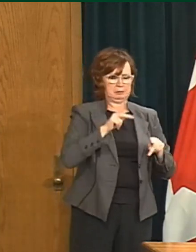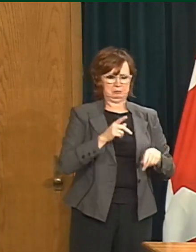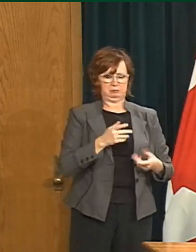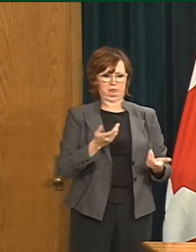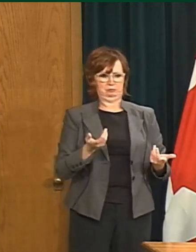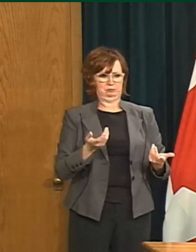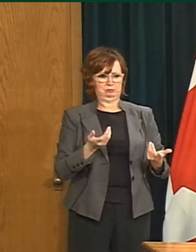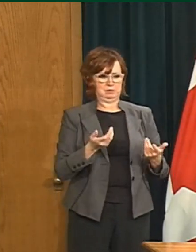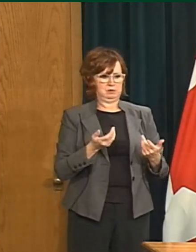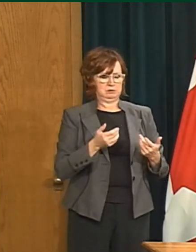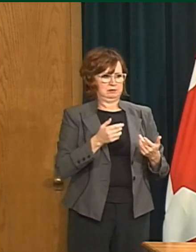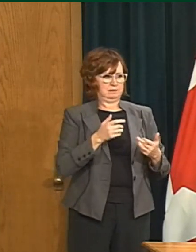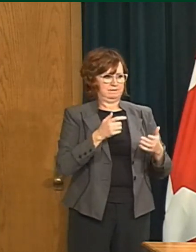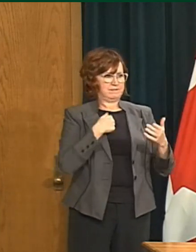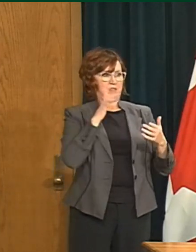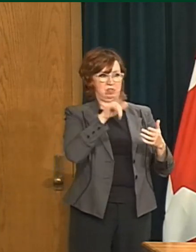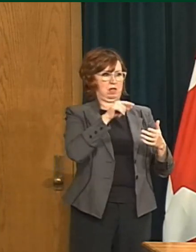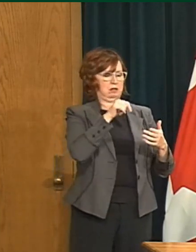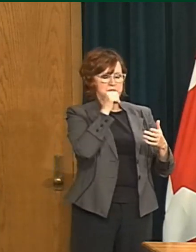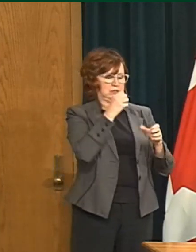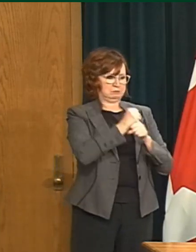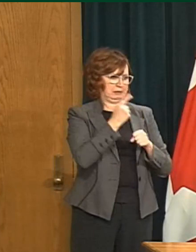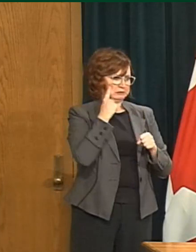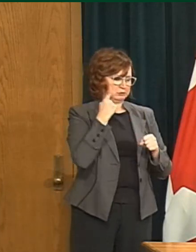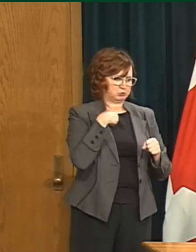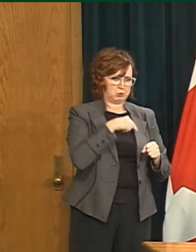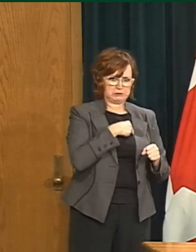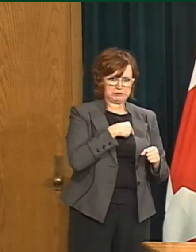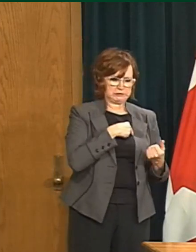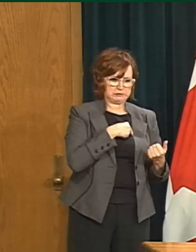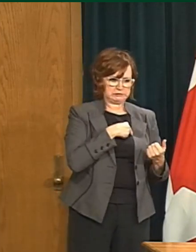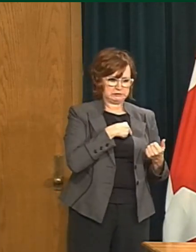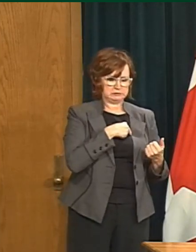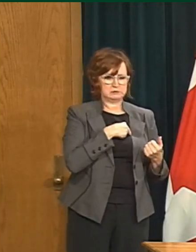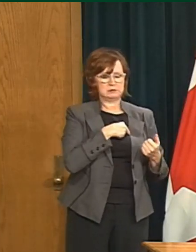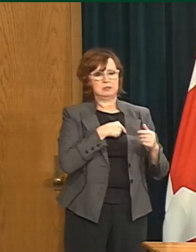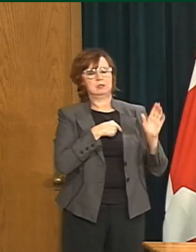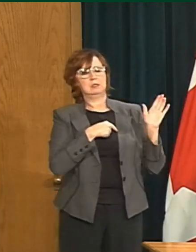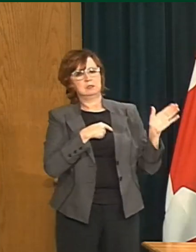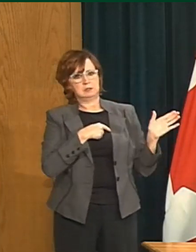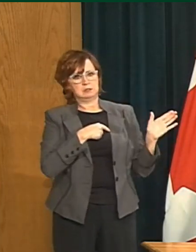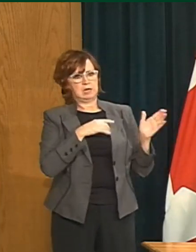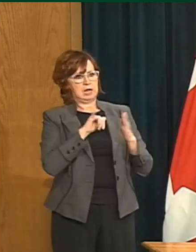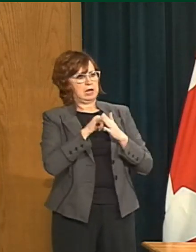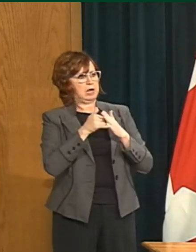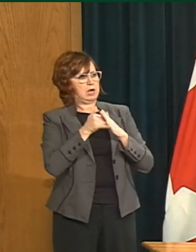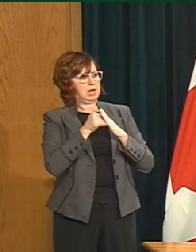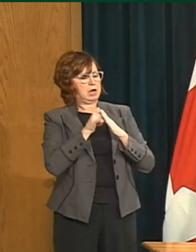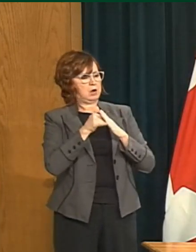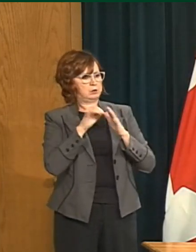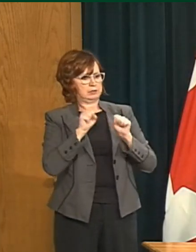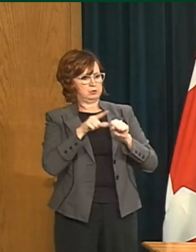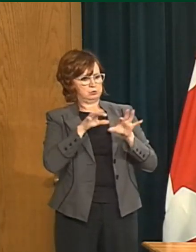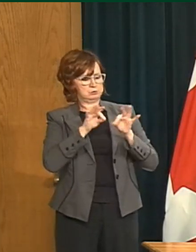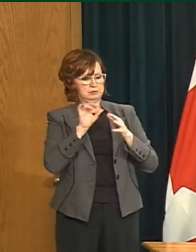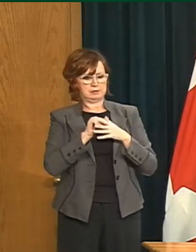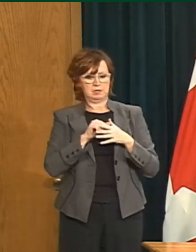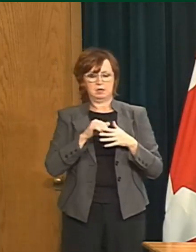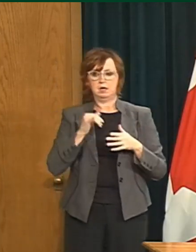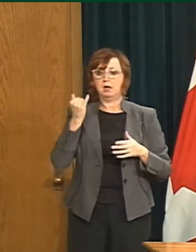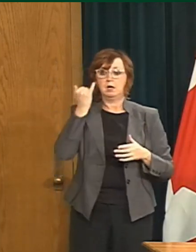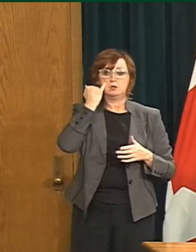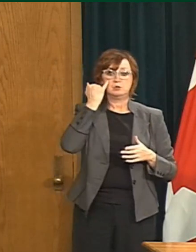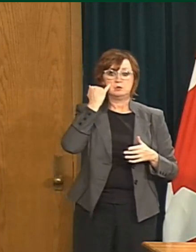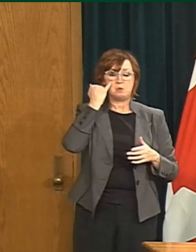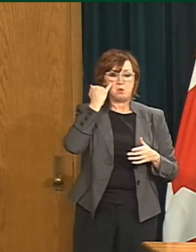of given the current measures? So I think certainly if you look at the worst case scenario or the no intervention scenario, I think that